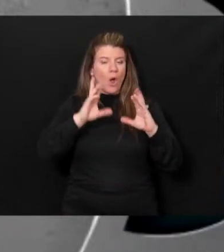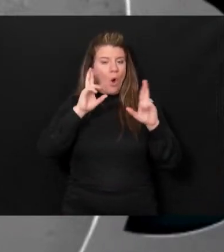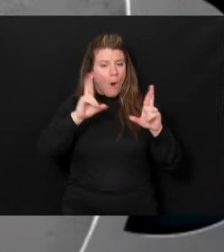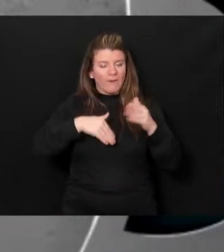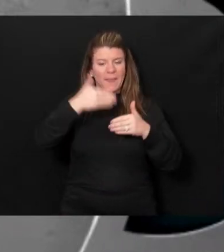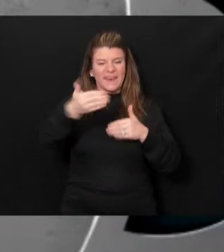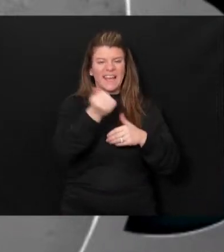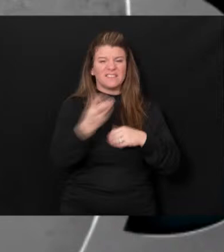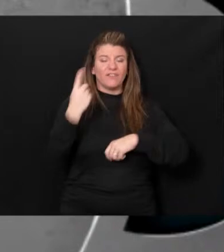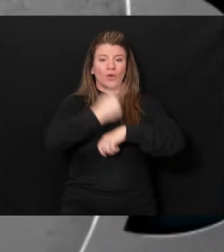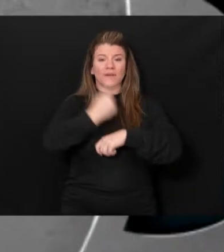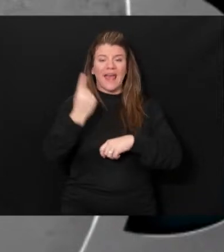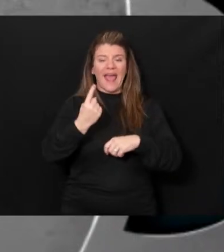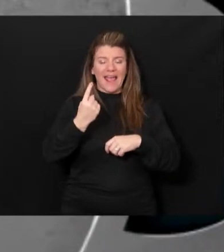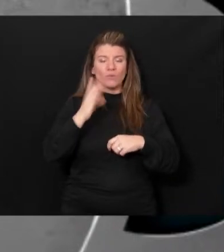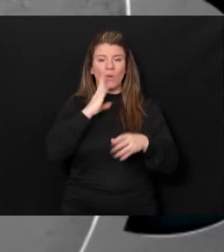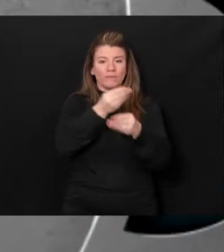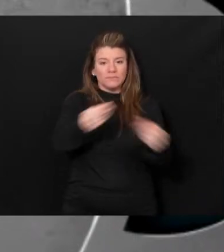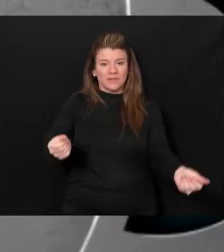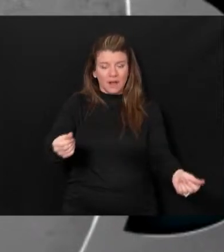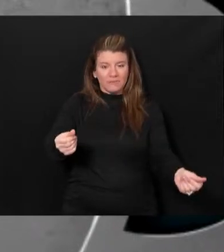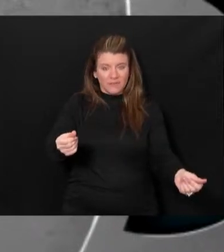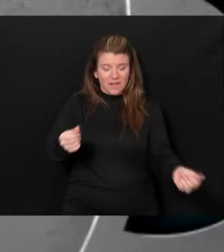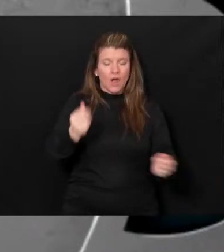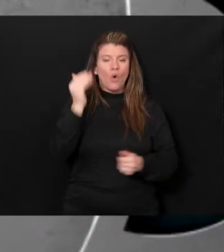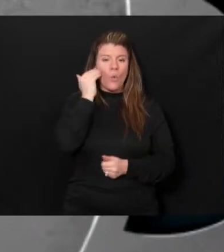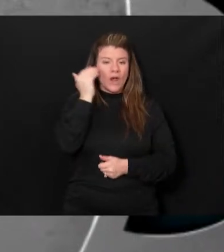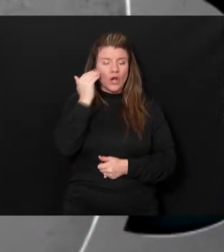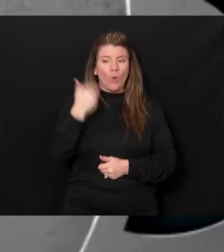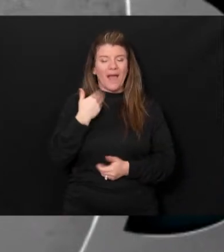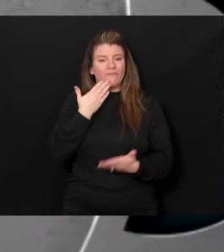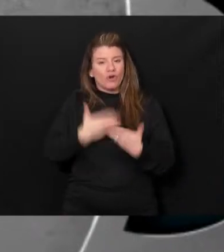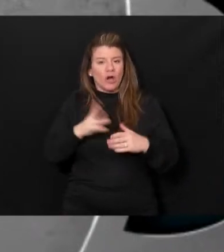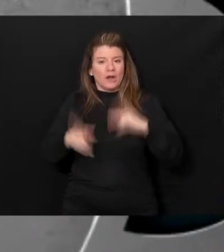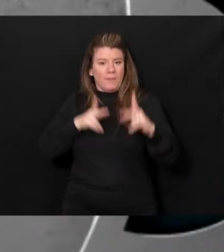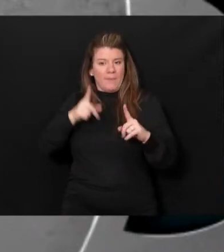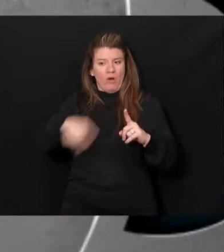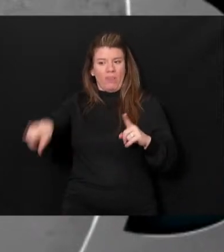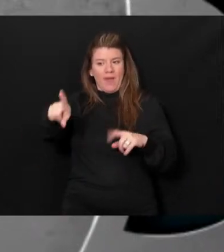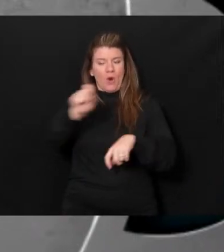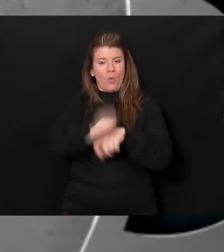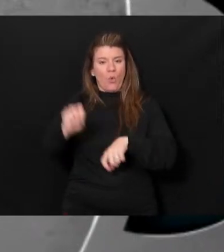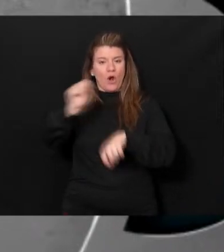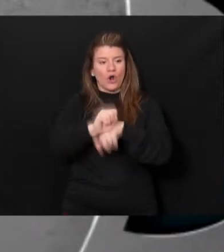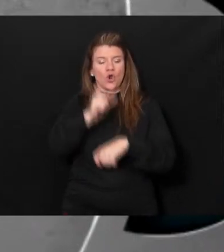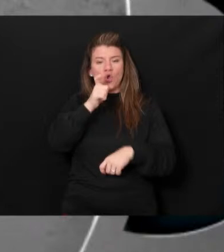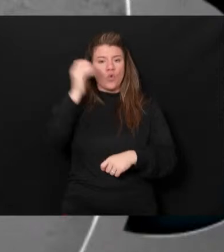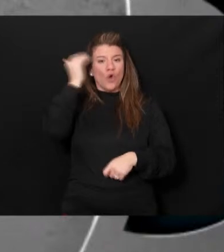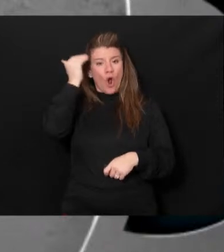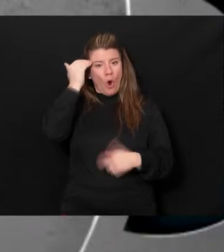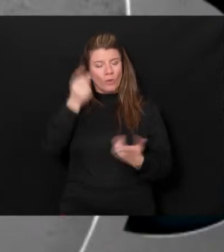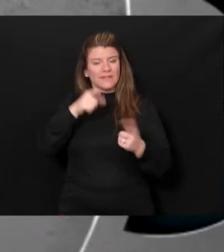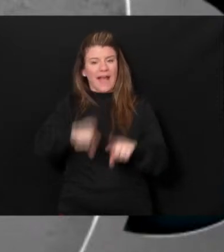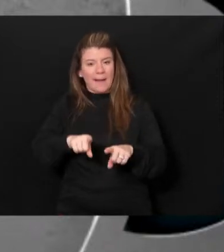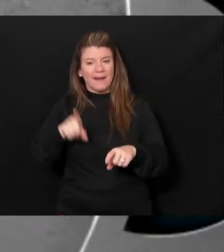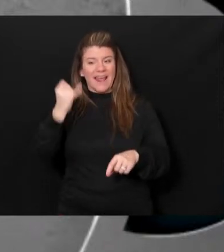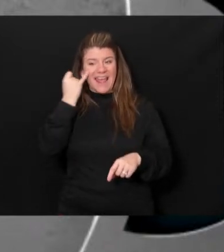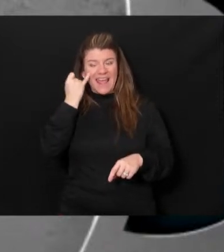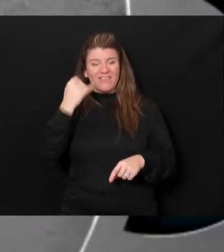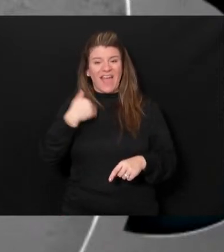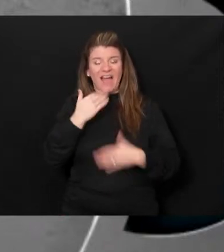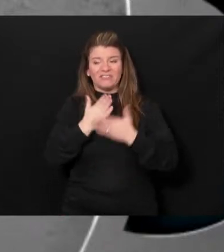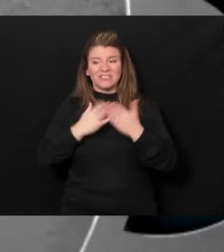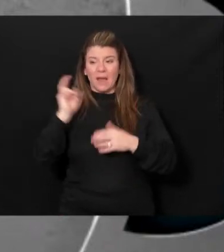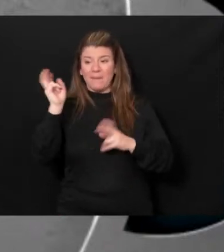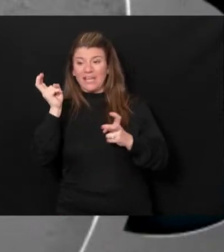of days, we don't have it. But we also know that we have some good people out there who are holding doses if they have some glitches in the system